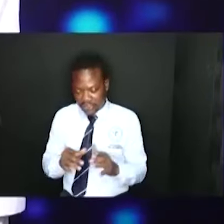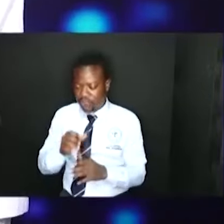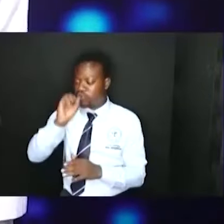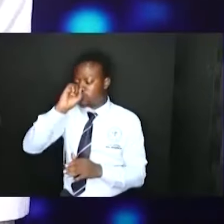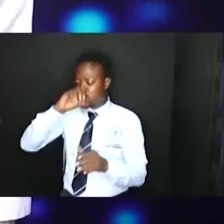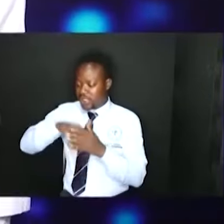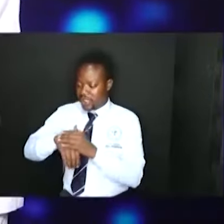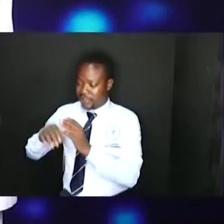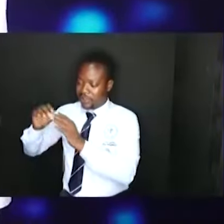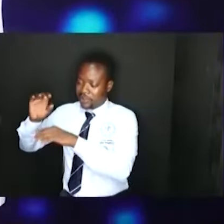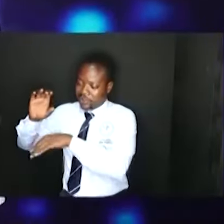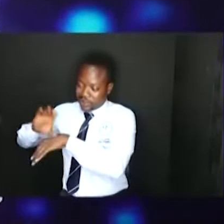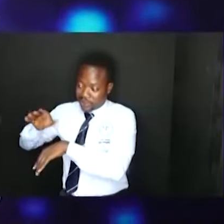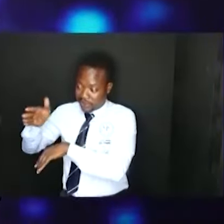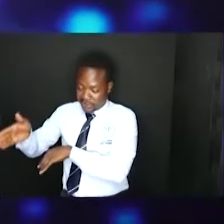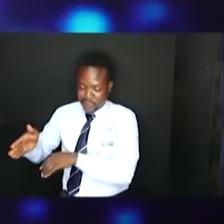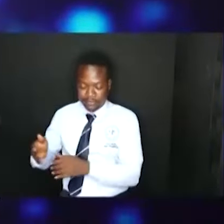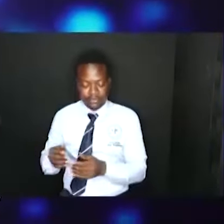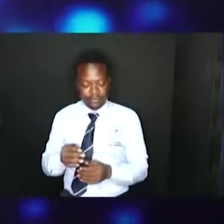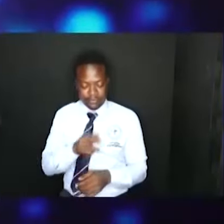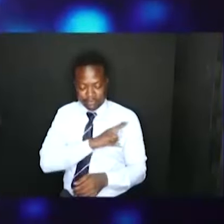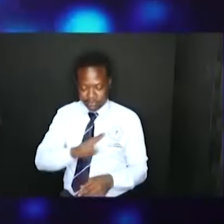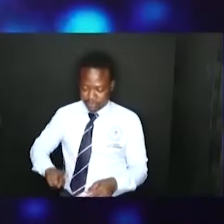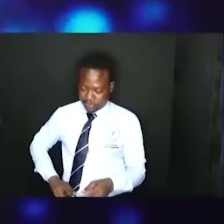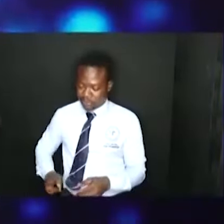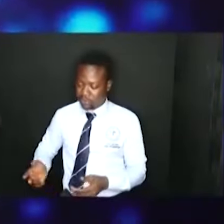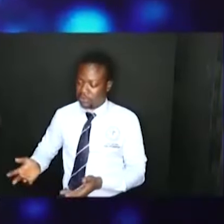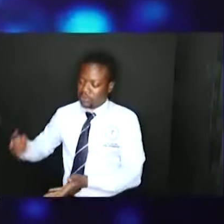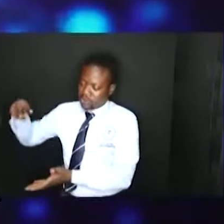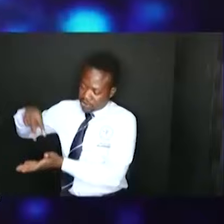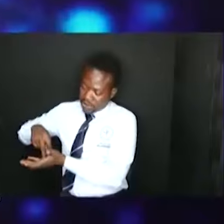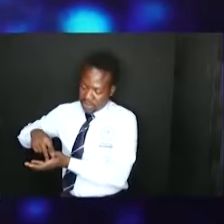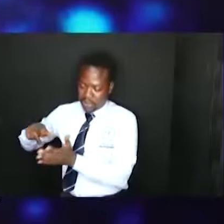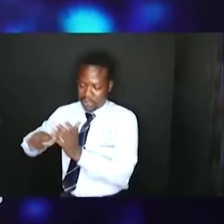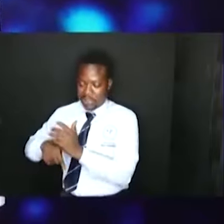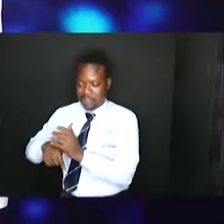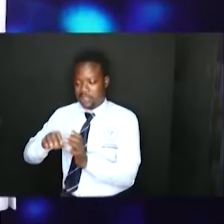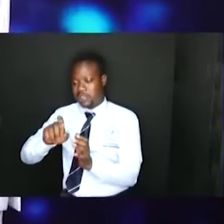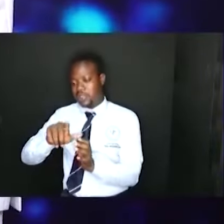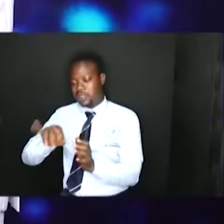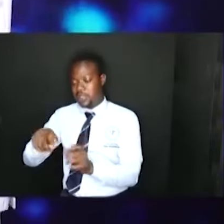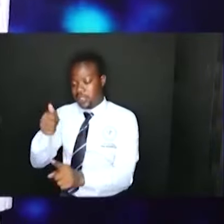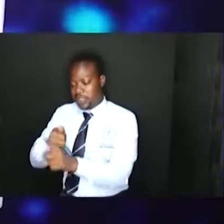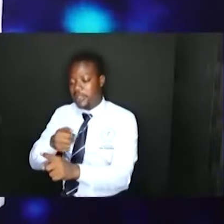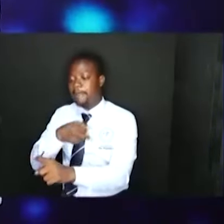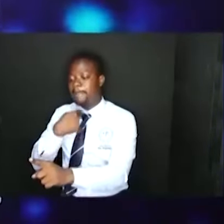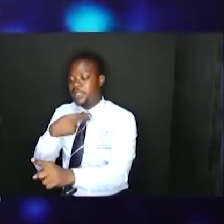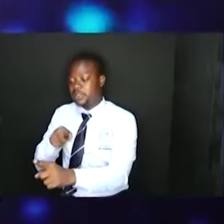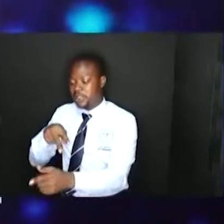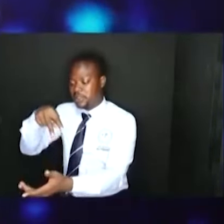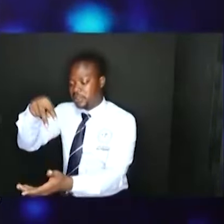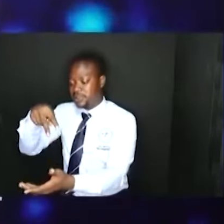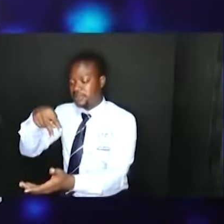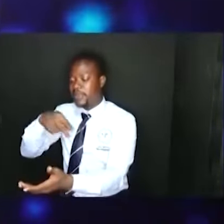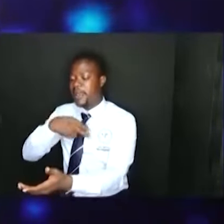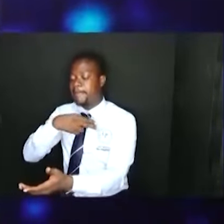Shiloh, Hannah stood up. Now Eli the priest was sitting on his chair by the doorpost of the